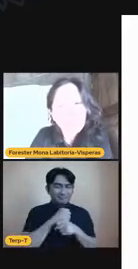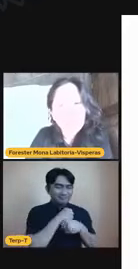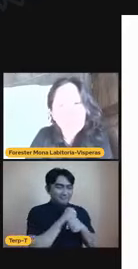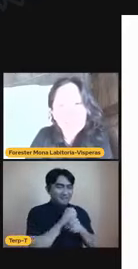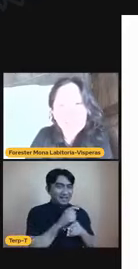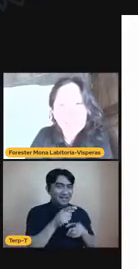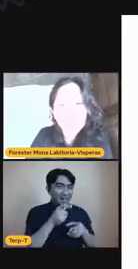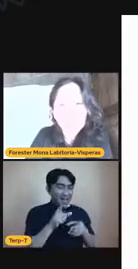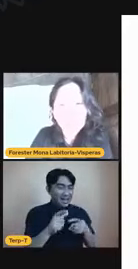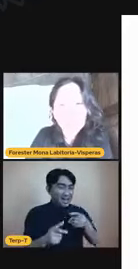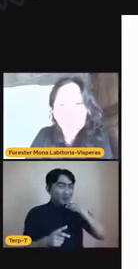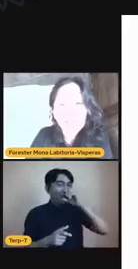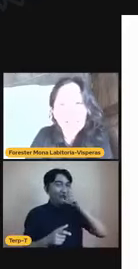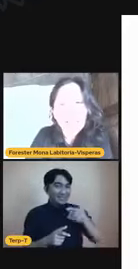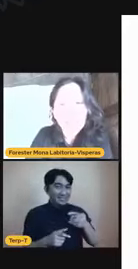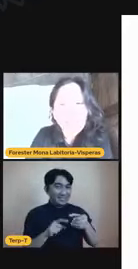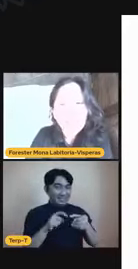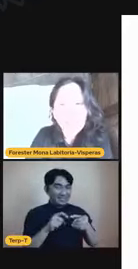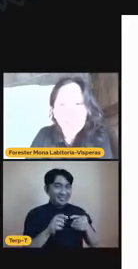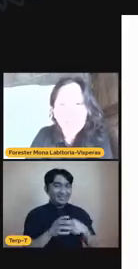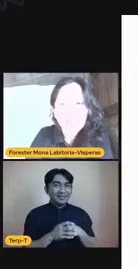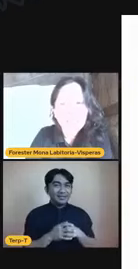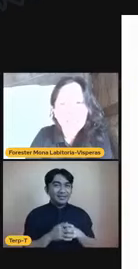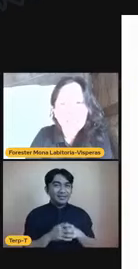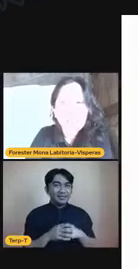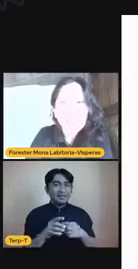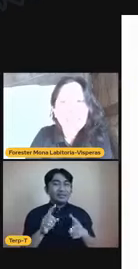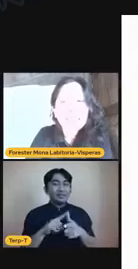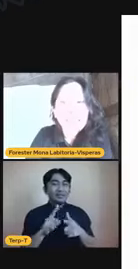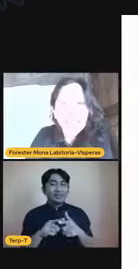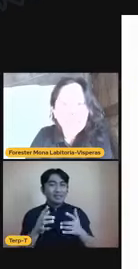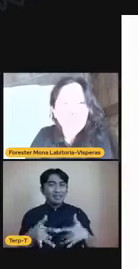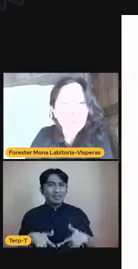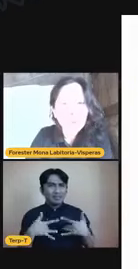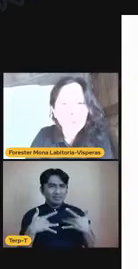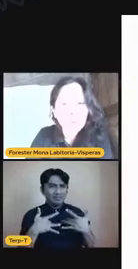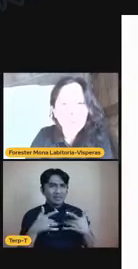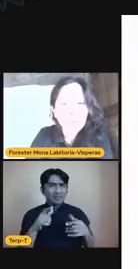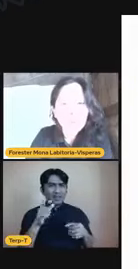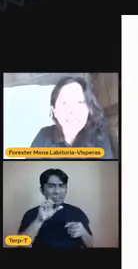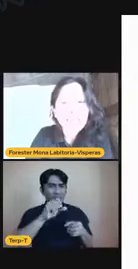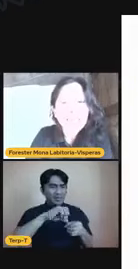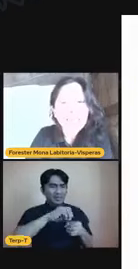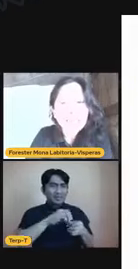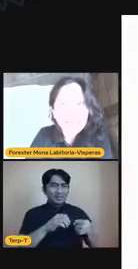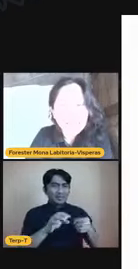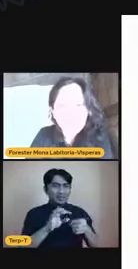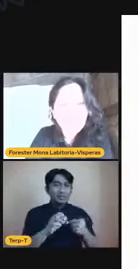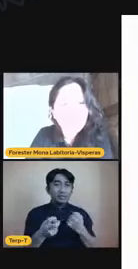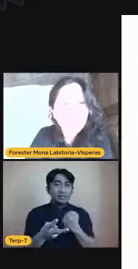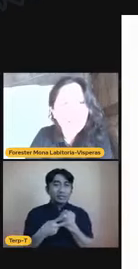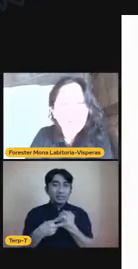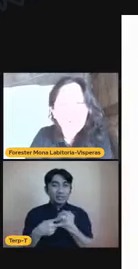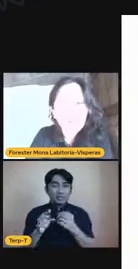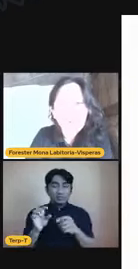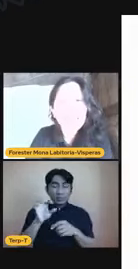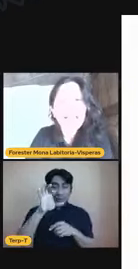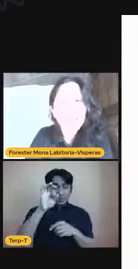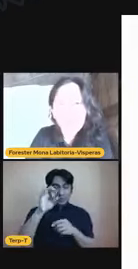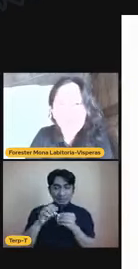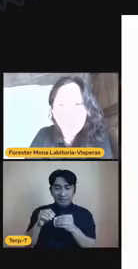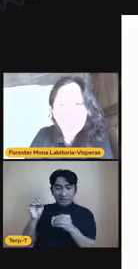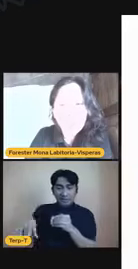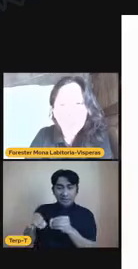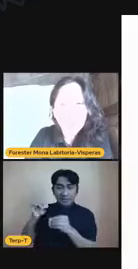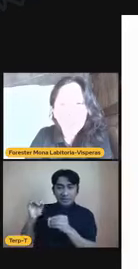when life gives us lemons, make lemonade. Tapos isave yung buto, itanim, make